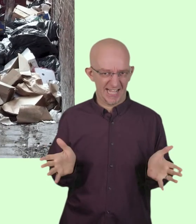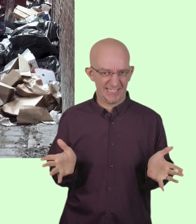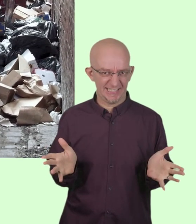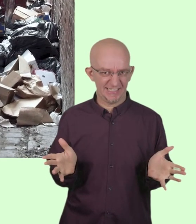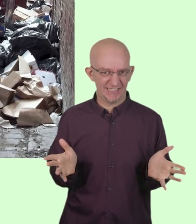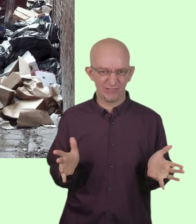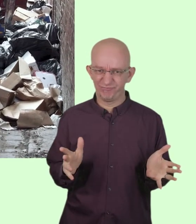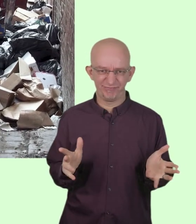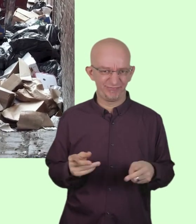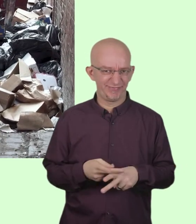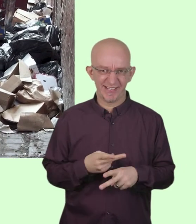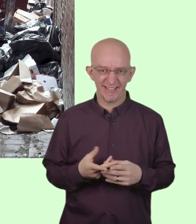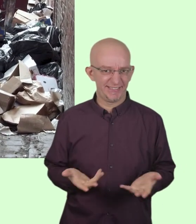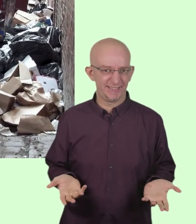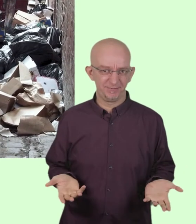Yeah.